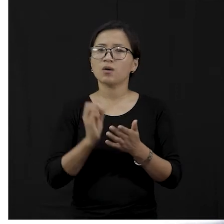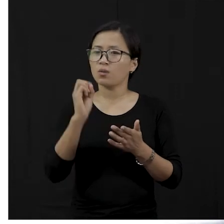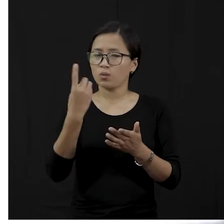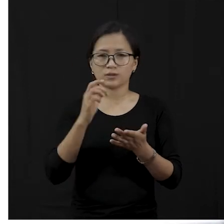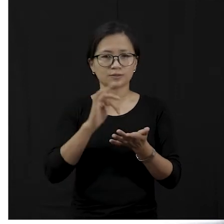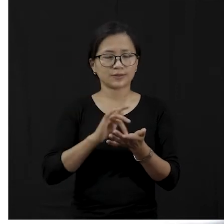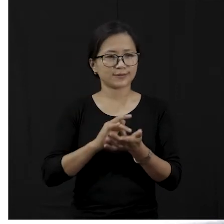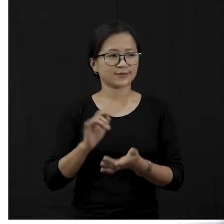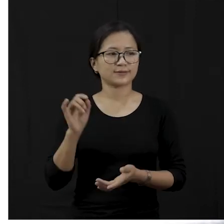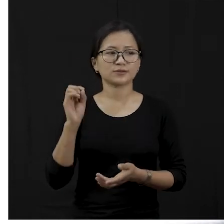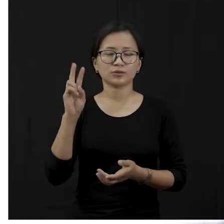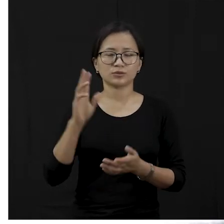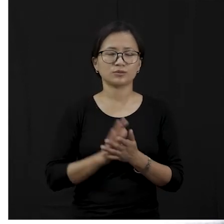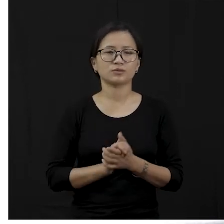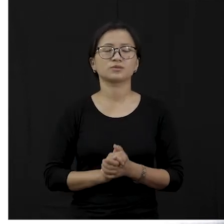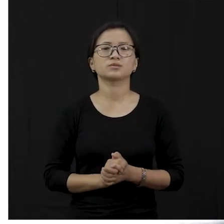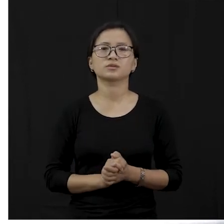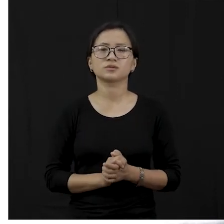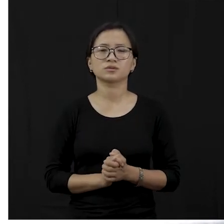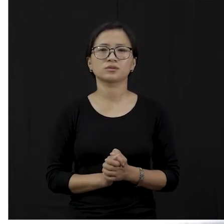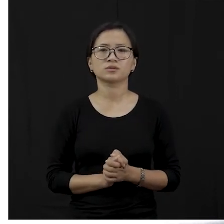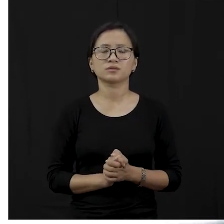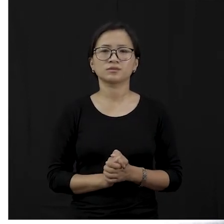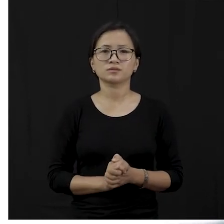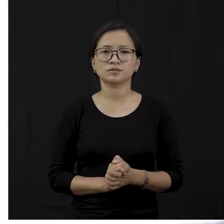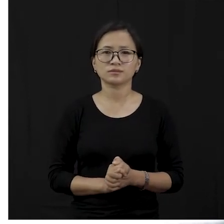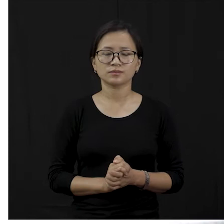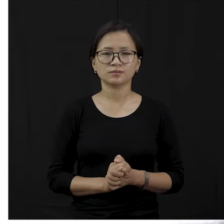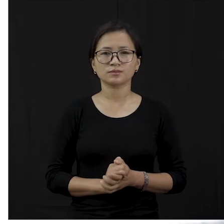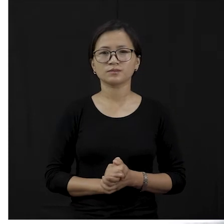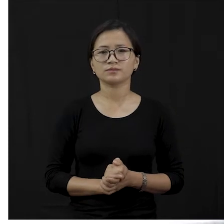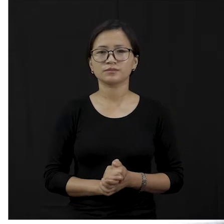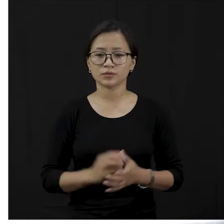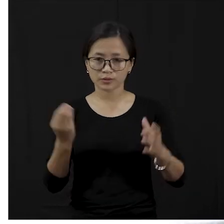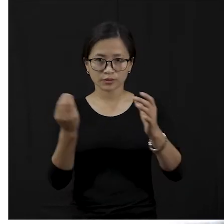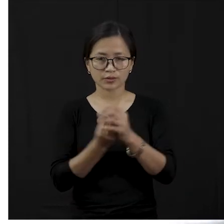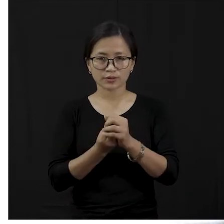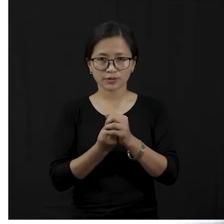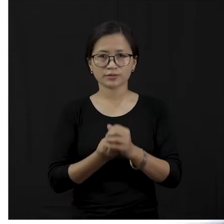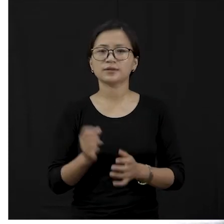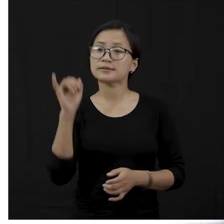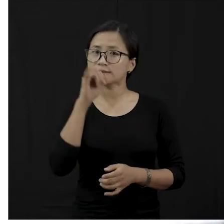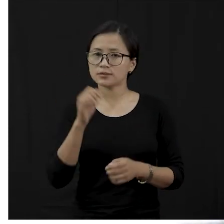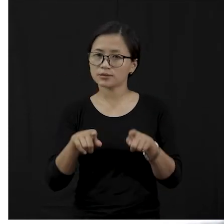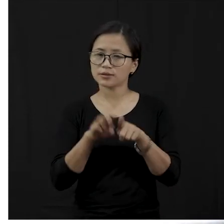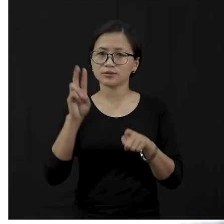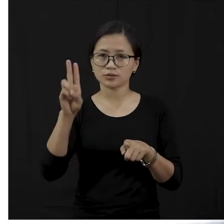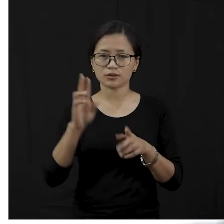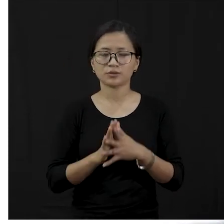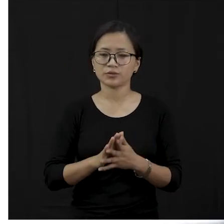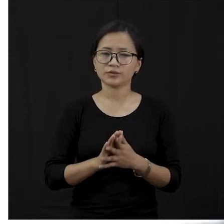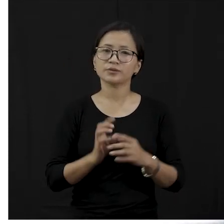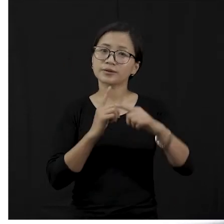ones place are 6 and 2. 6 and 2. When we add 6 and 2, we get